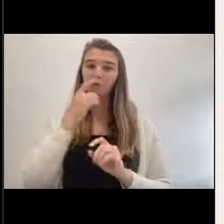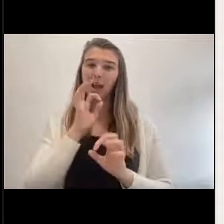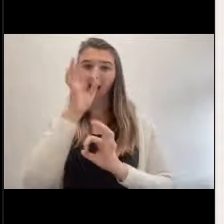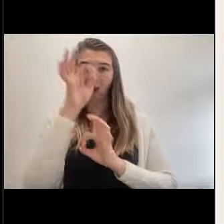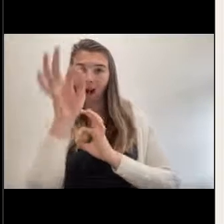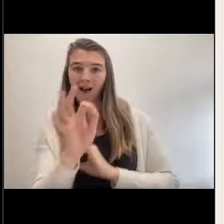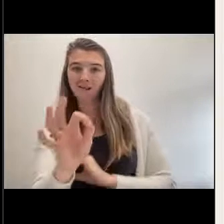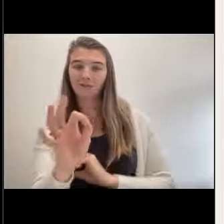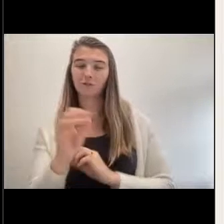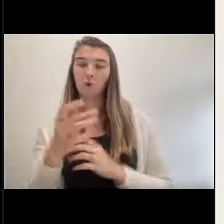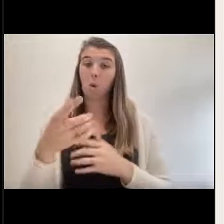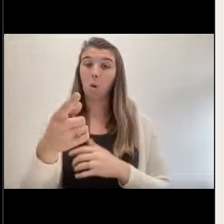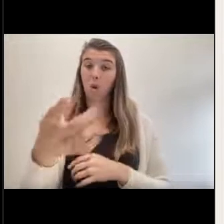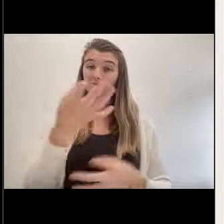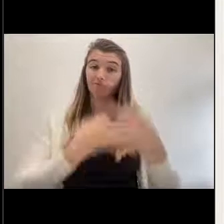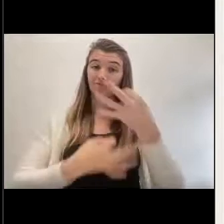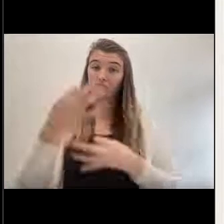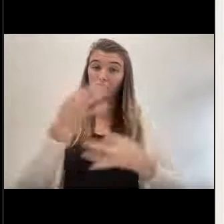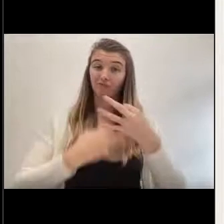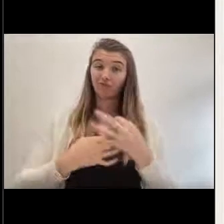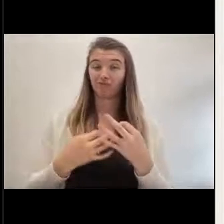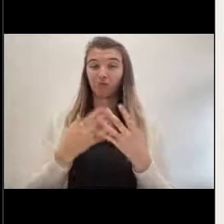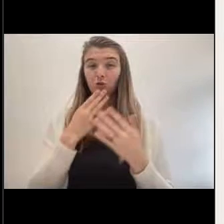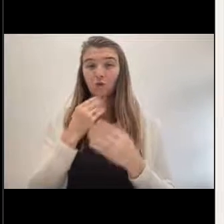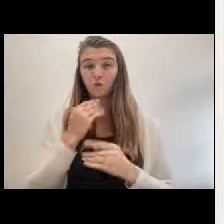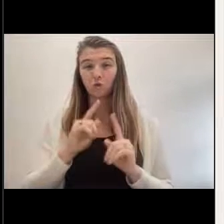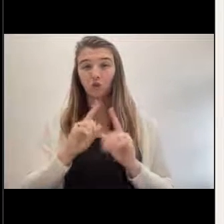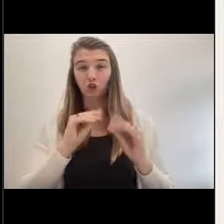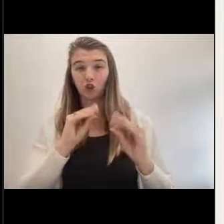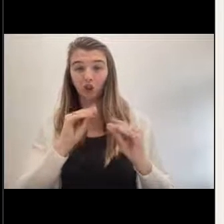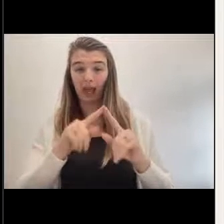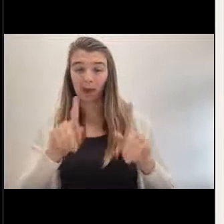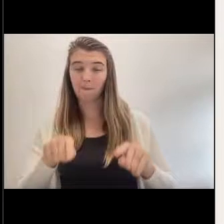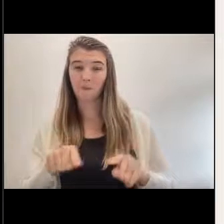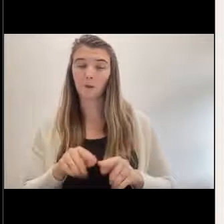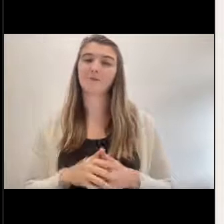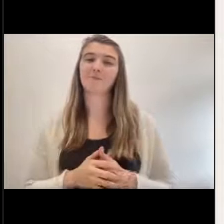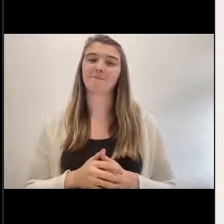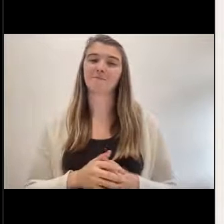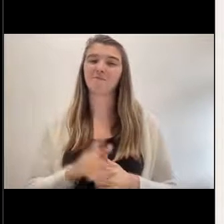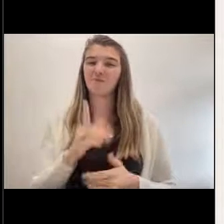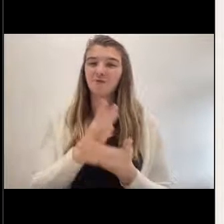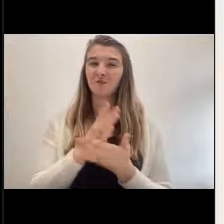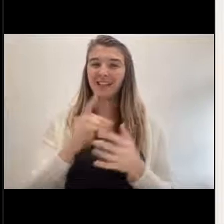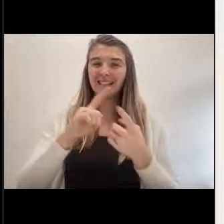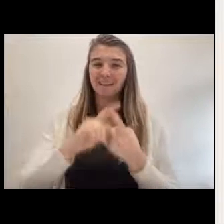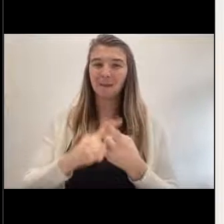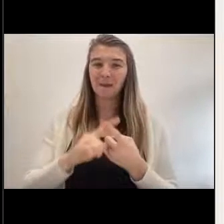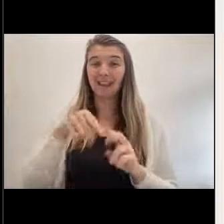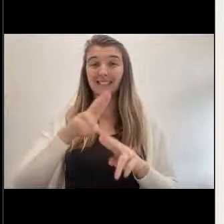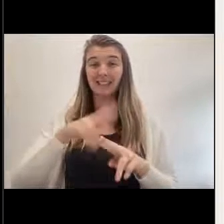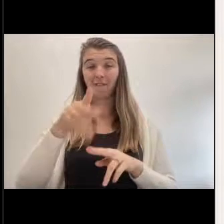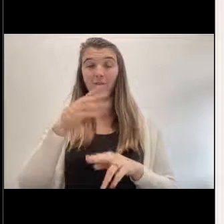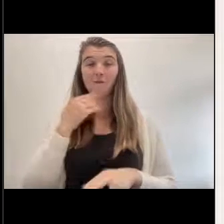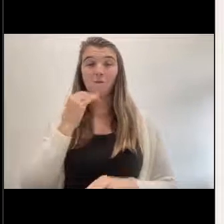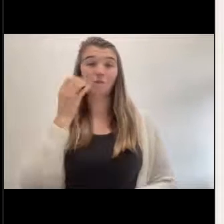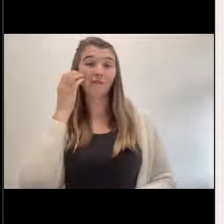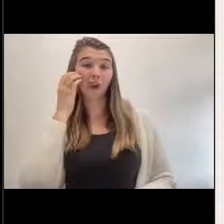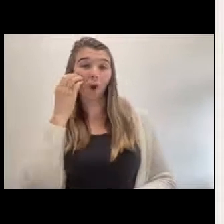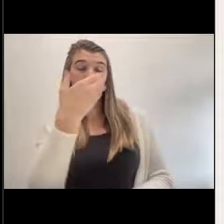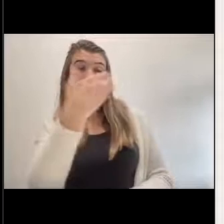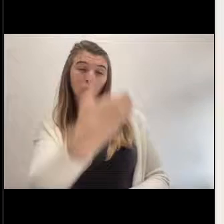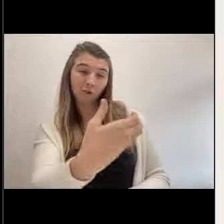will be different for everybody depending on what platform you're using, whether you're here on a phone, for example. But the key thing you need to know is that there is a